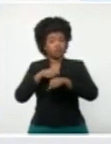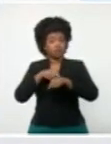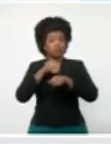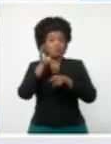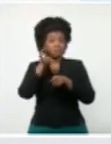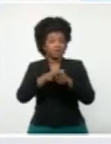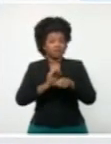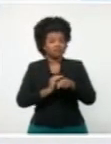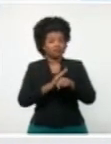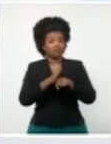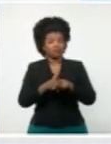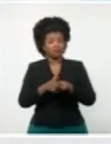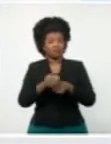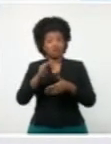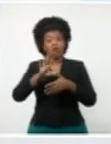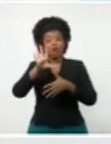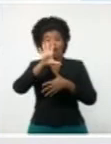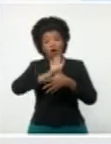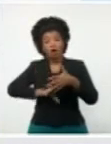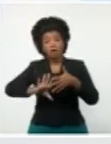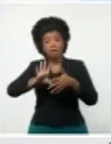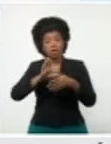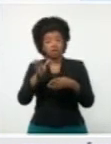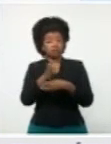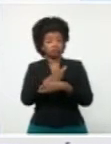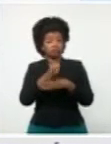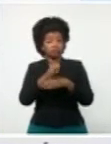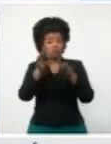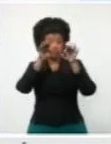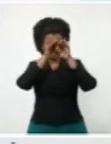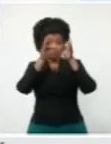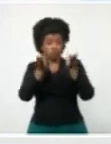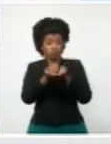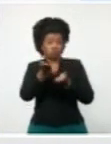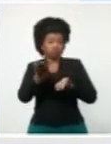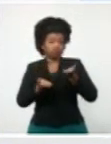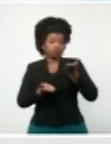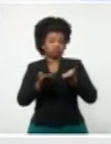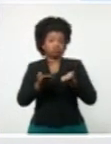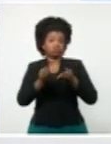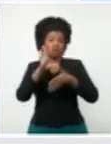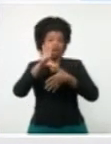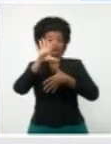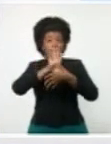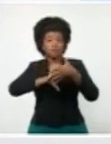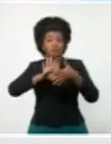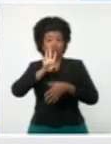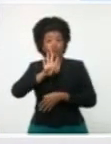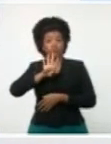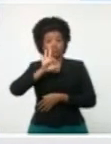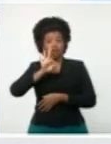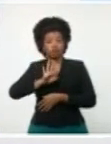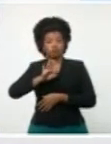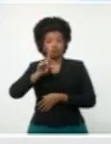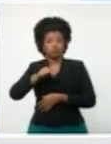region accounts for 48.12% of the total cases that have been reported in the world.